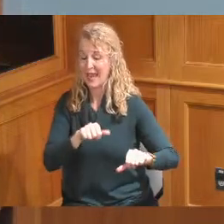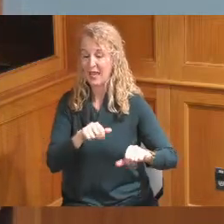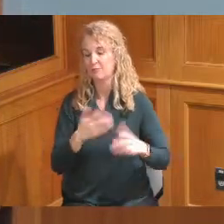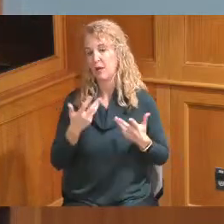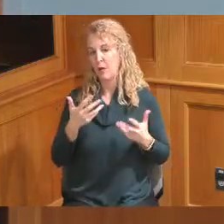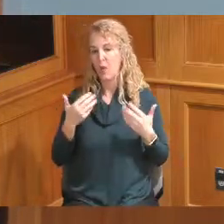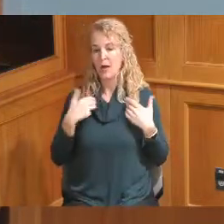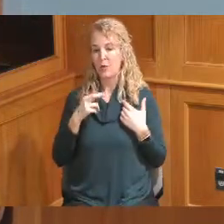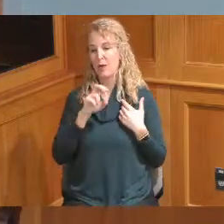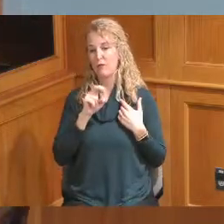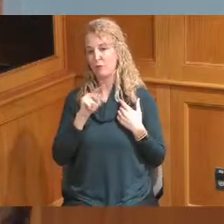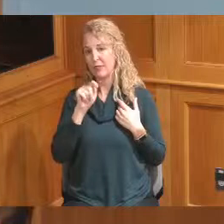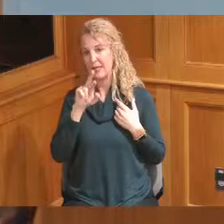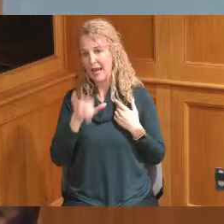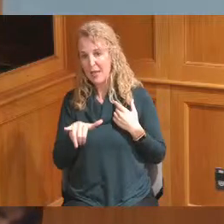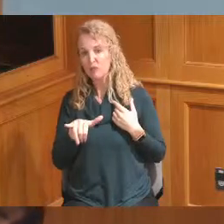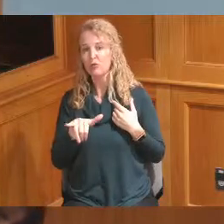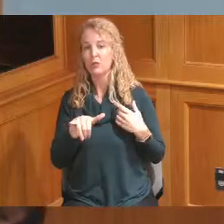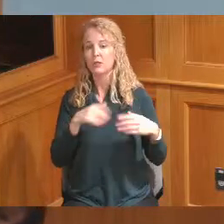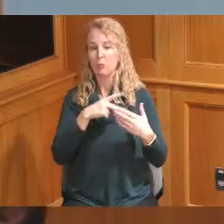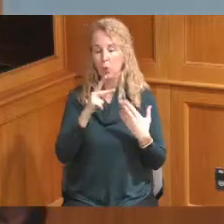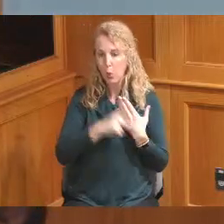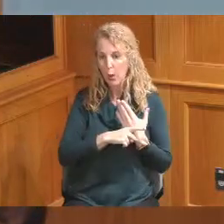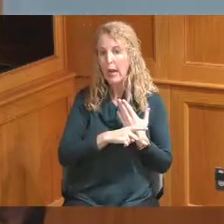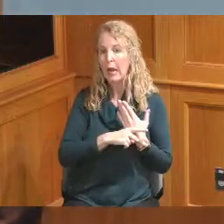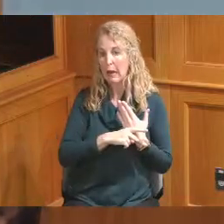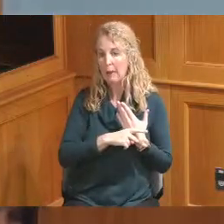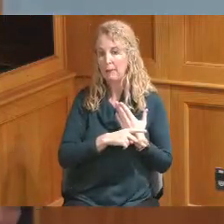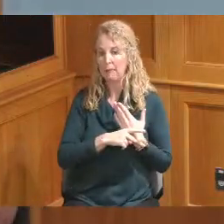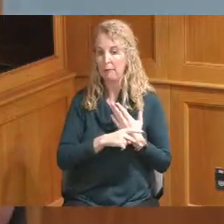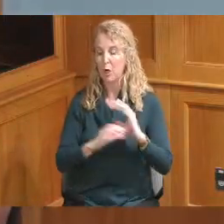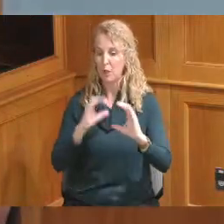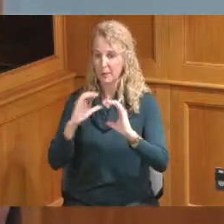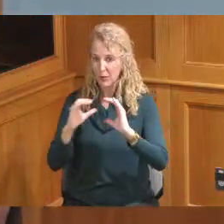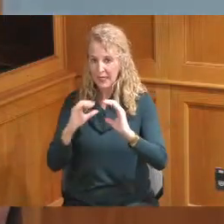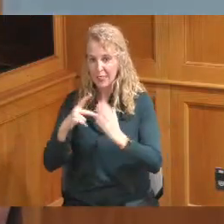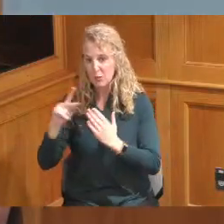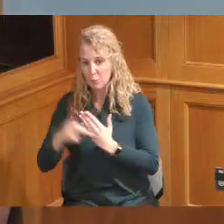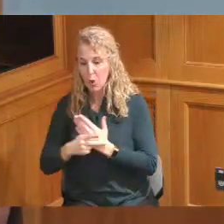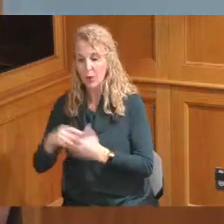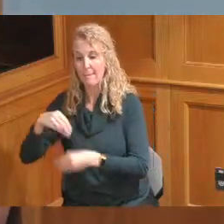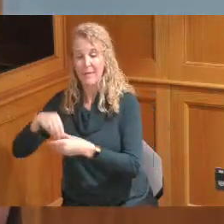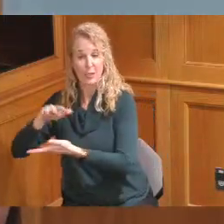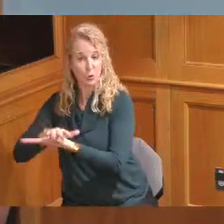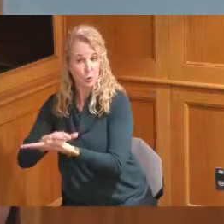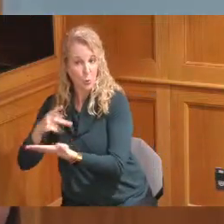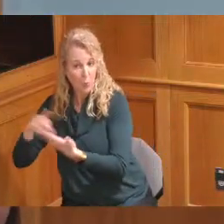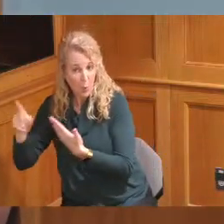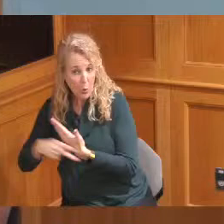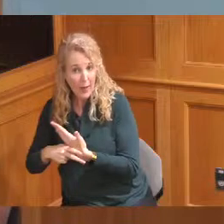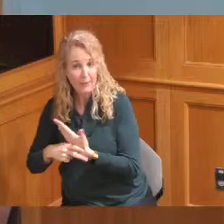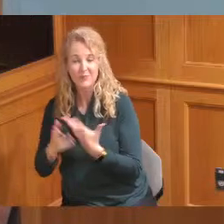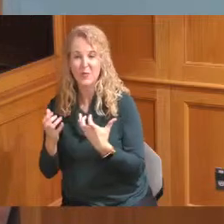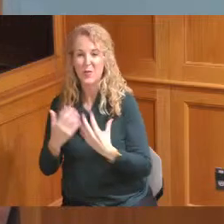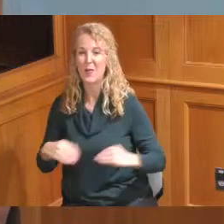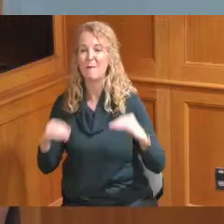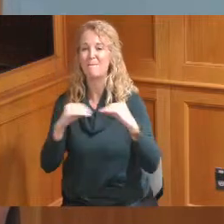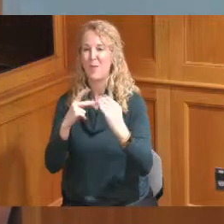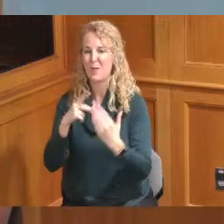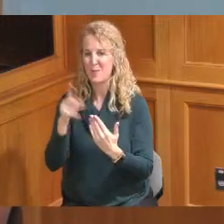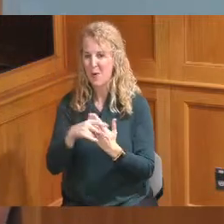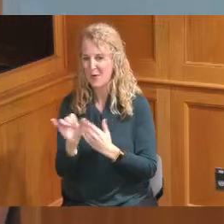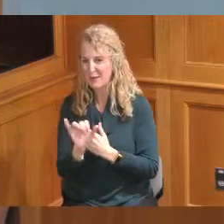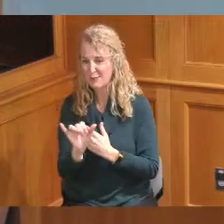the reentry program, drug court participants, community programs, and in-school programs that we already do. We pledge to utilize these